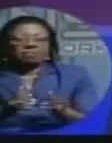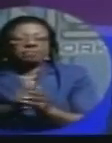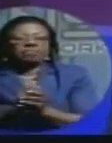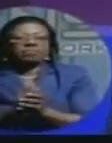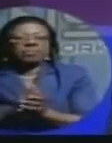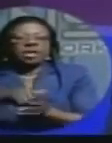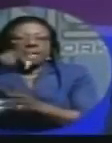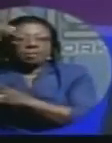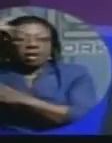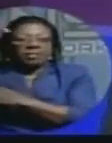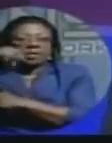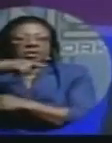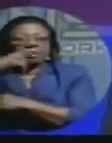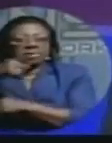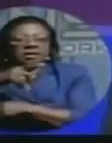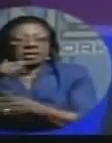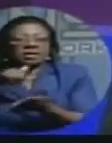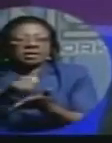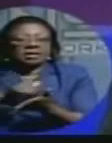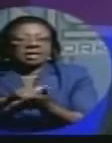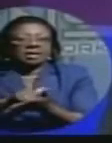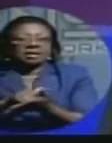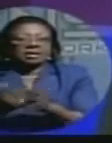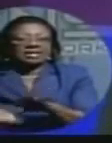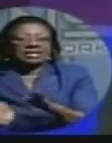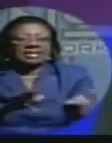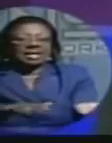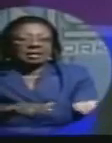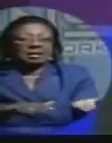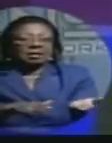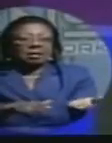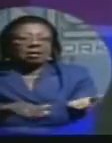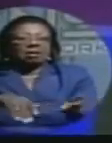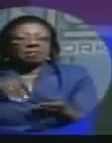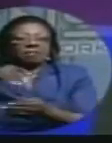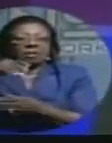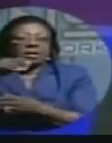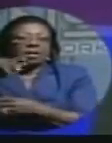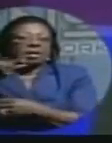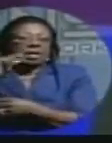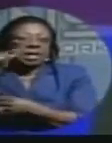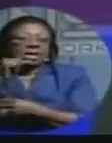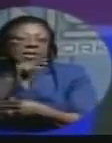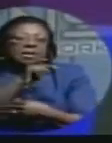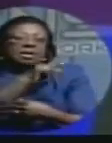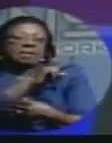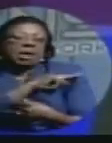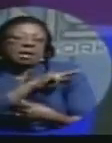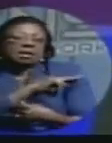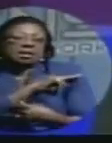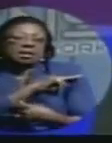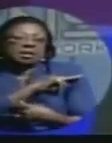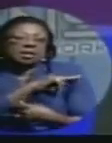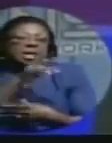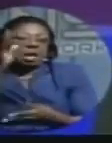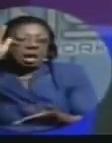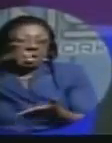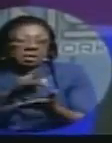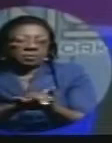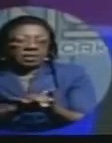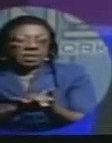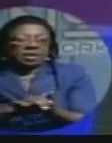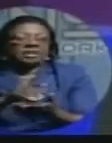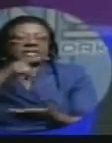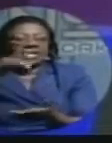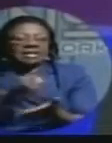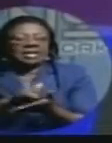Meantime, Prime Minister Christie also commenting on the death of the husband of Transport and Aviation Minister Glenys Hanna-Martin. He said he was deeply saddened